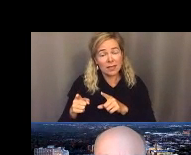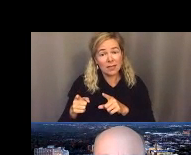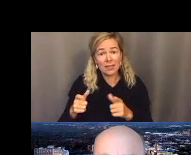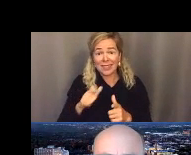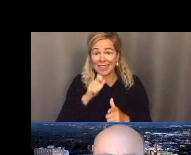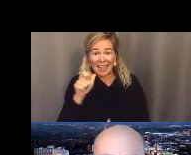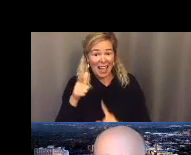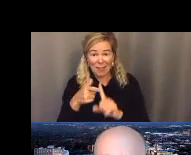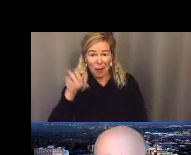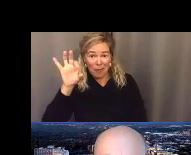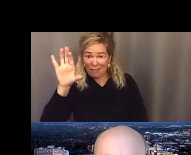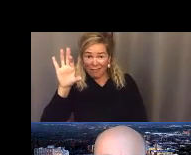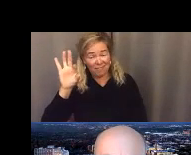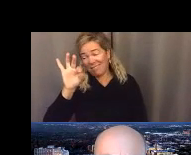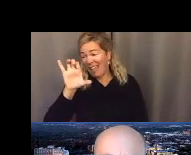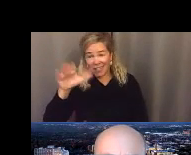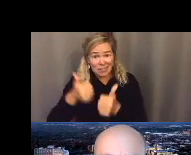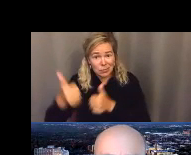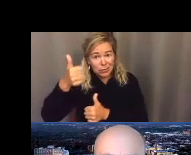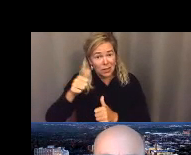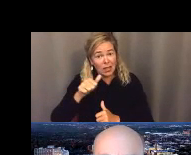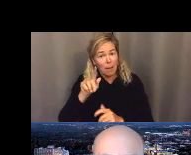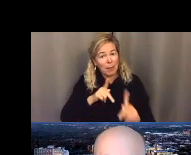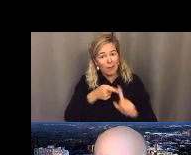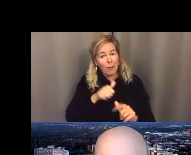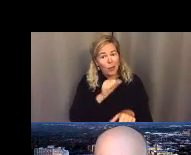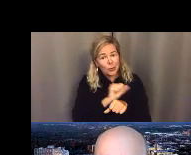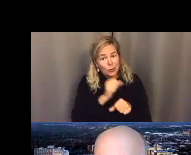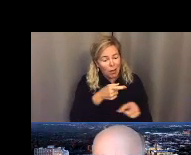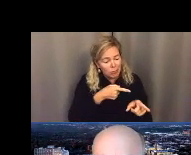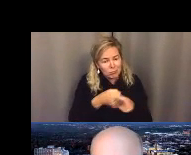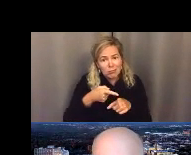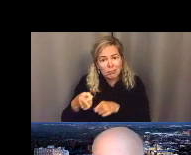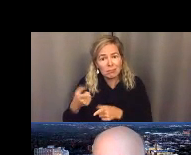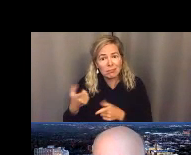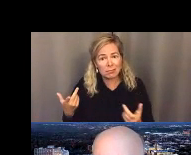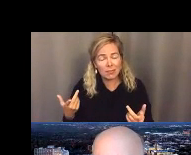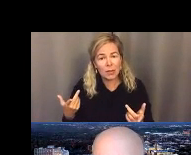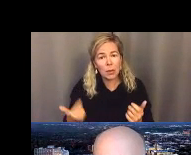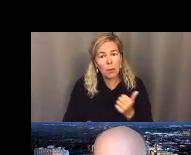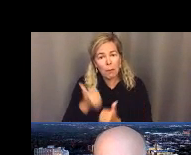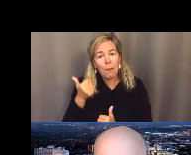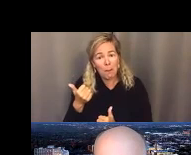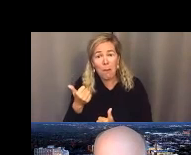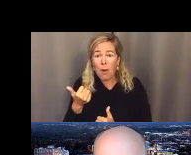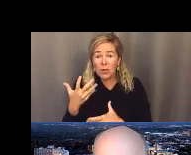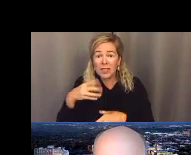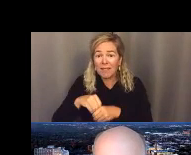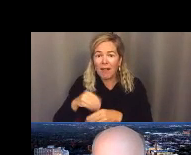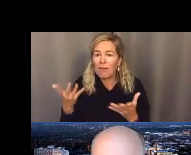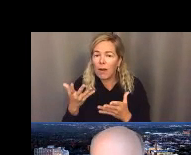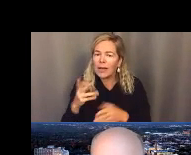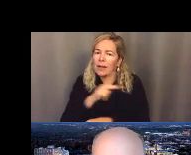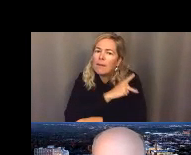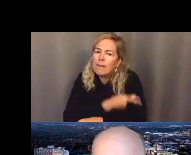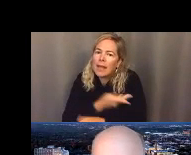faculty. They were people in other job families, and the great majority in patient services. So we're trying